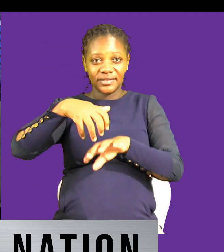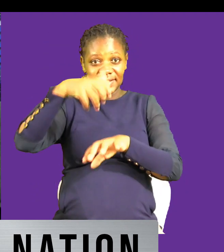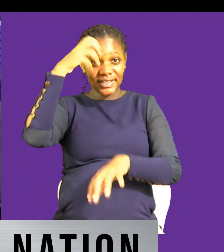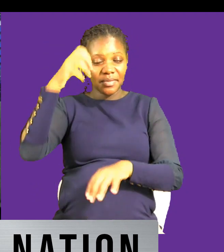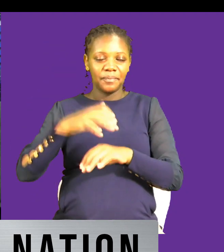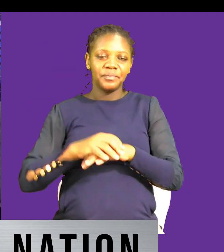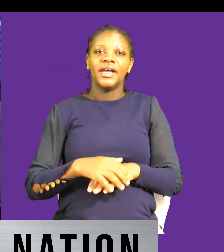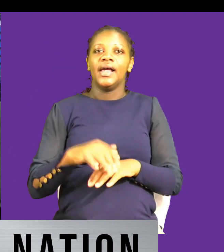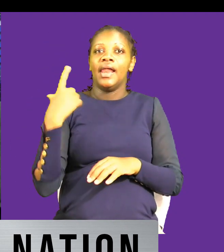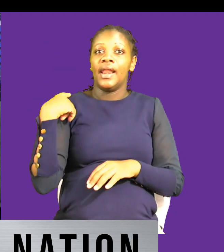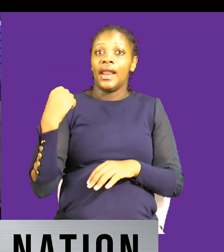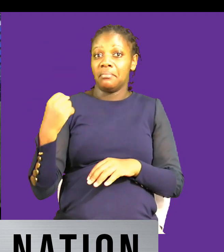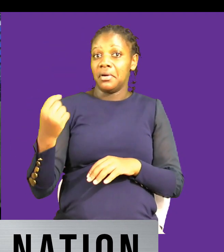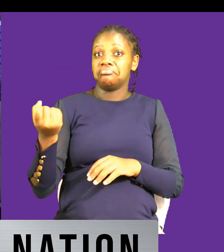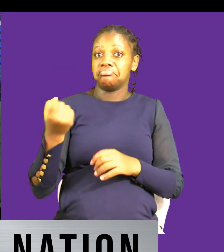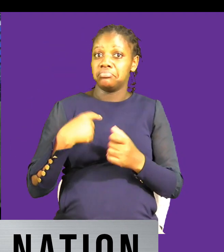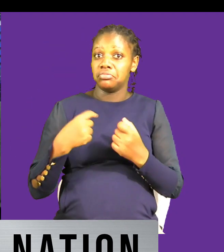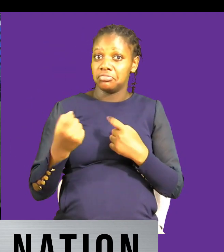on